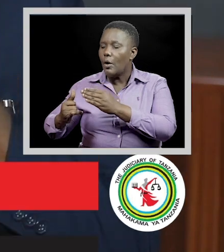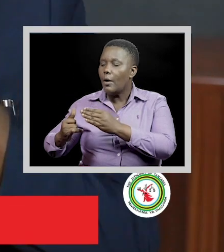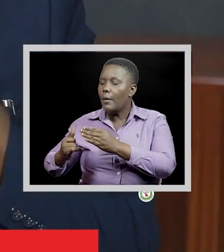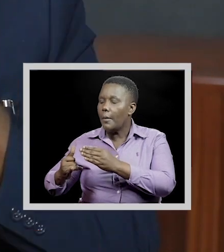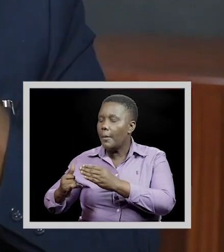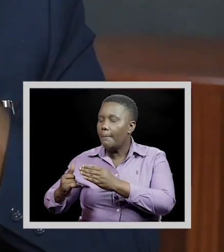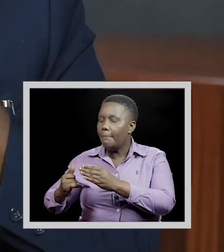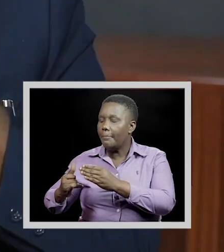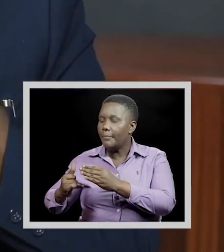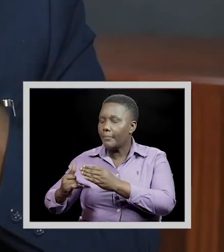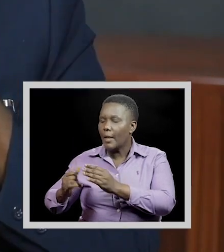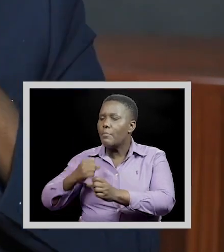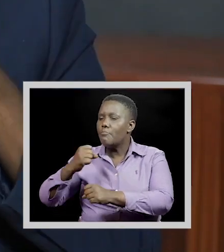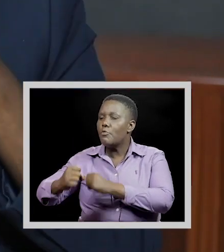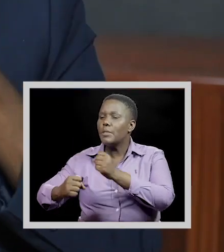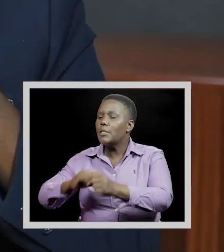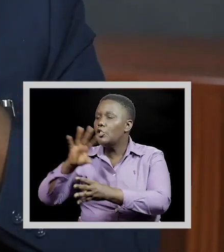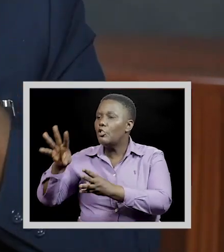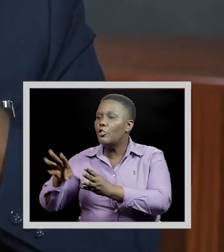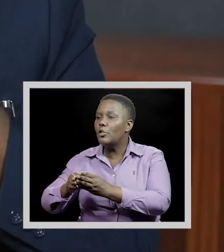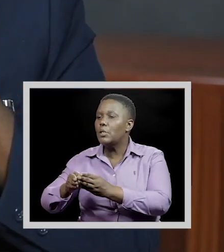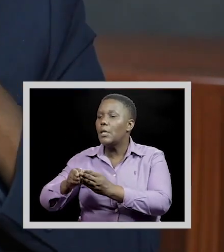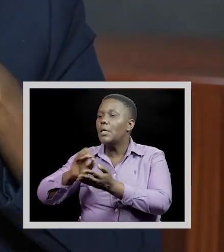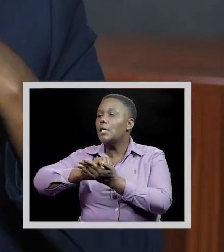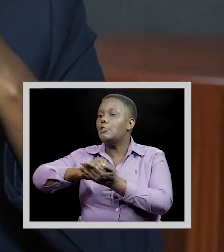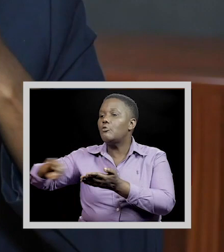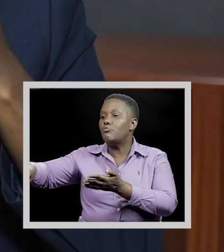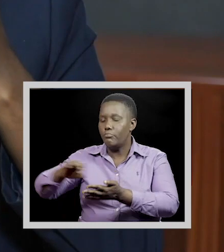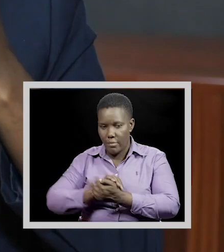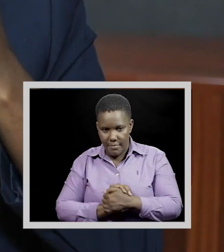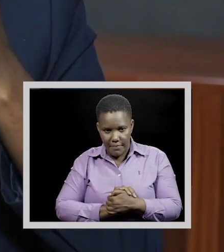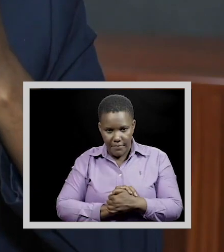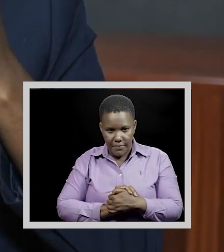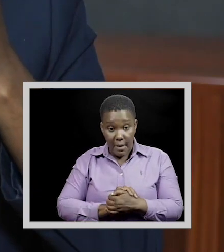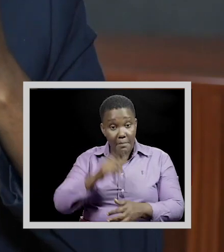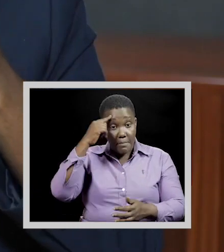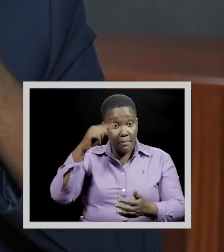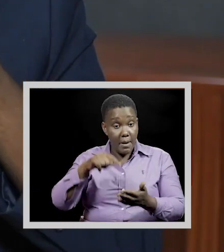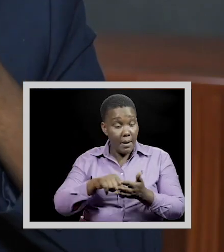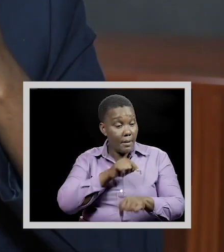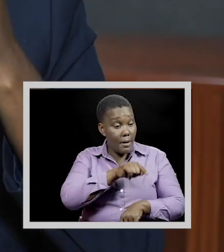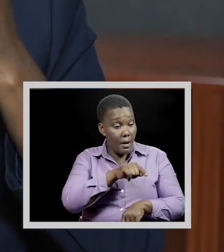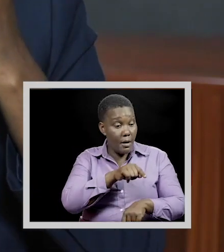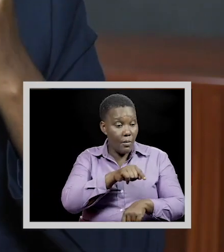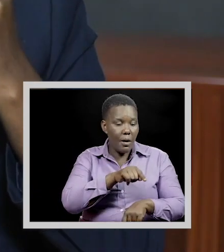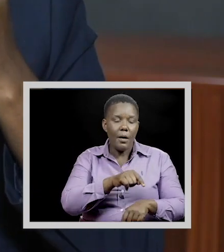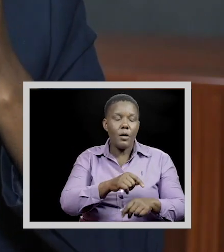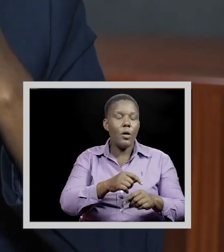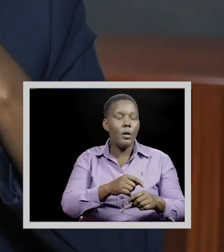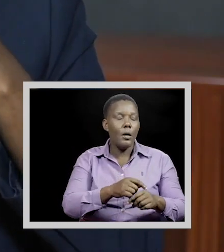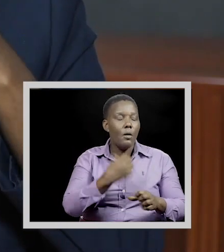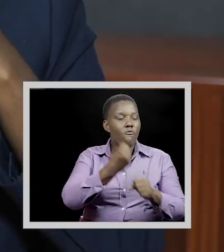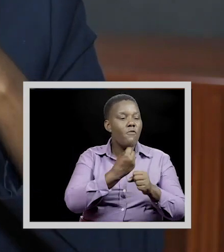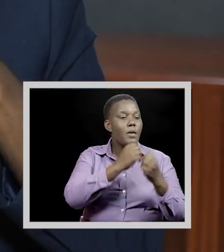be vitiated. And when the proceedings are vitiated, that means the juvenile court did not take its